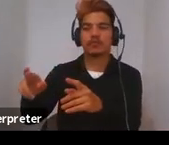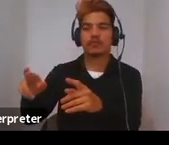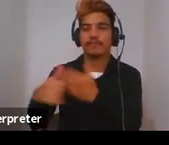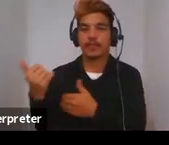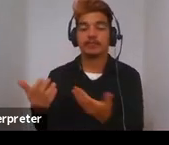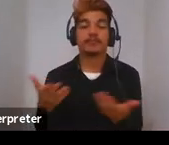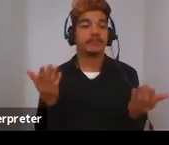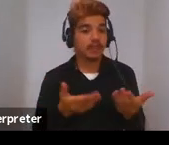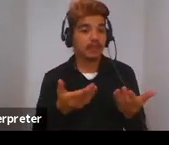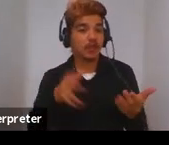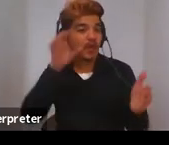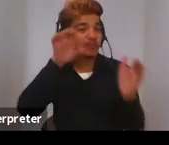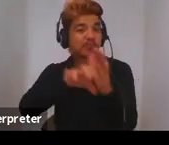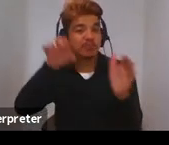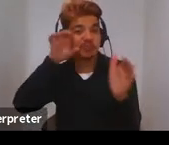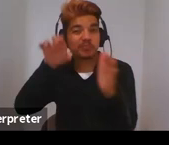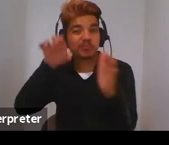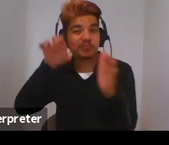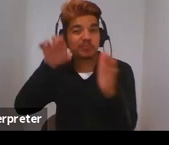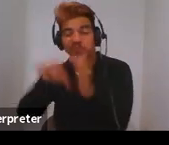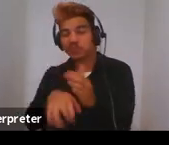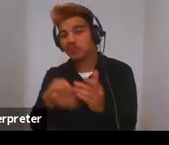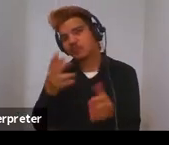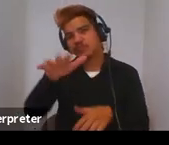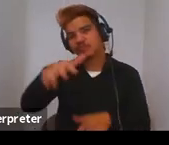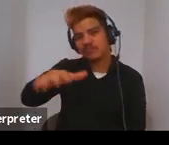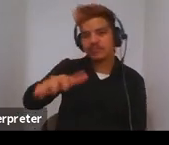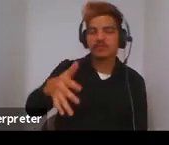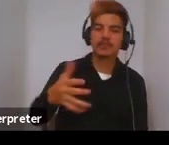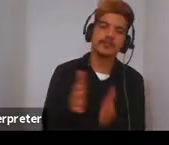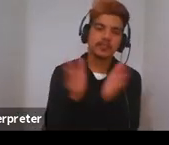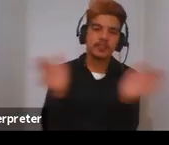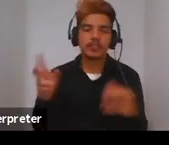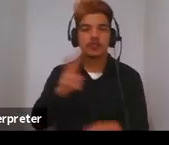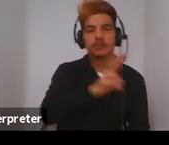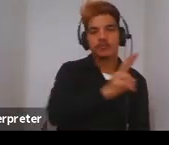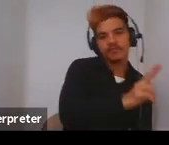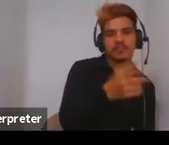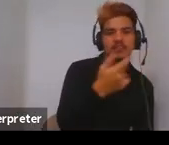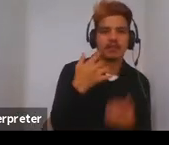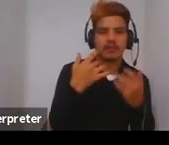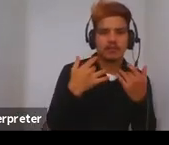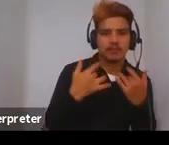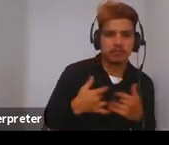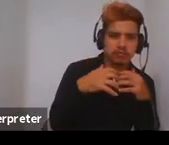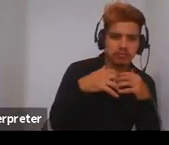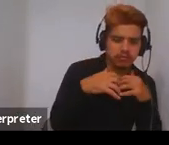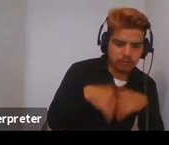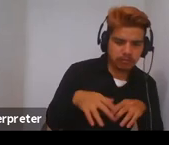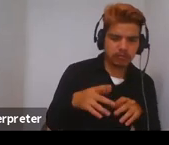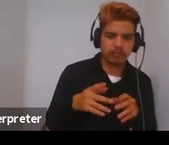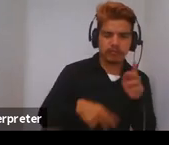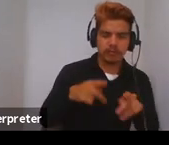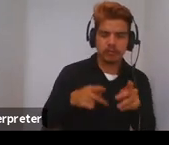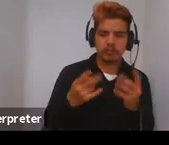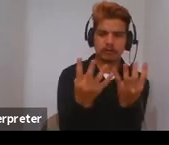Here, just pictures of, you know, kind of a general, like a victim, very kind of downtrodden with people standing around looking